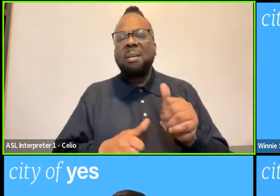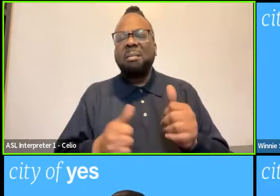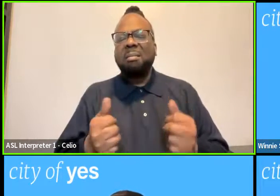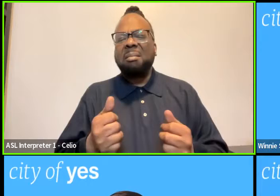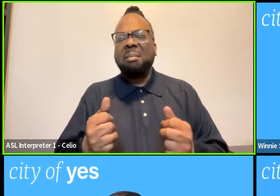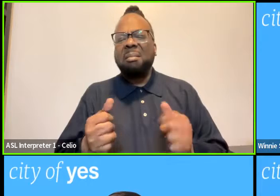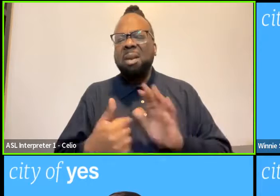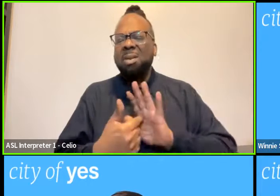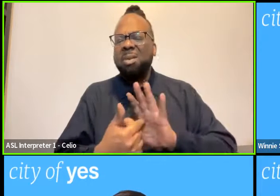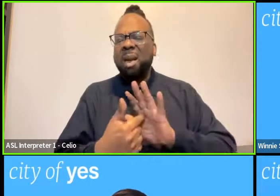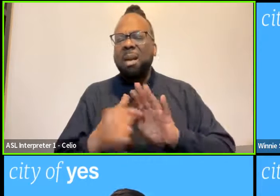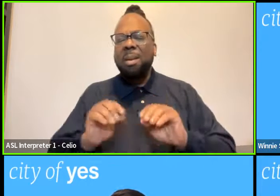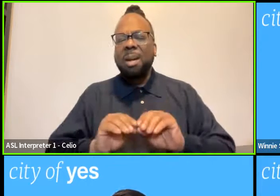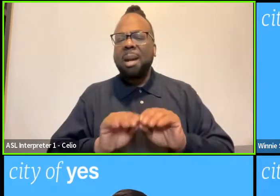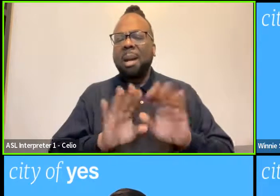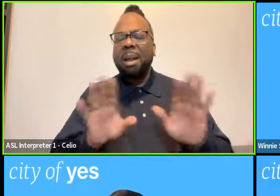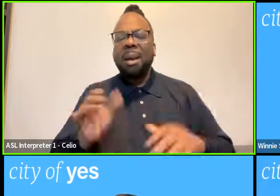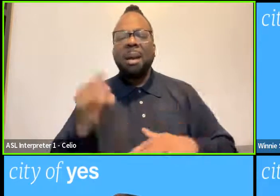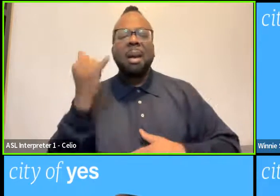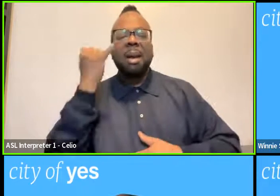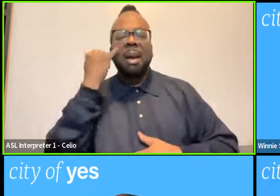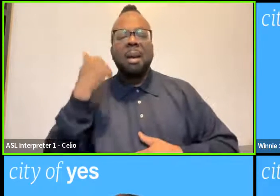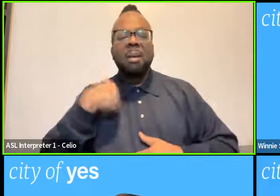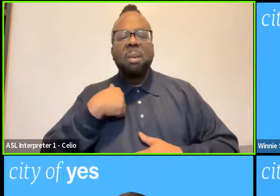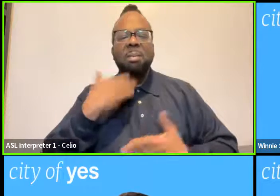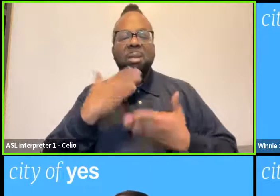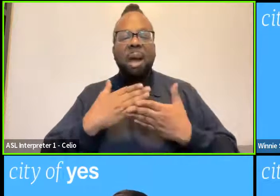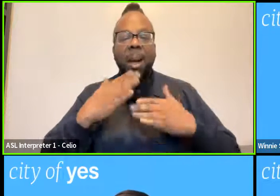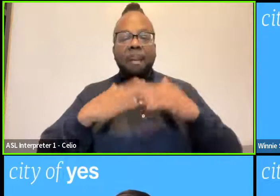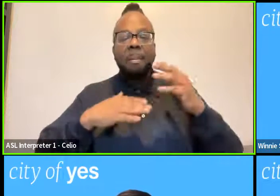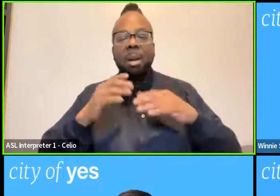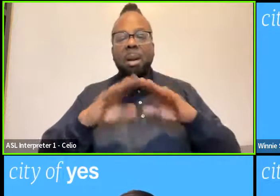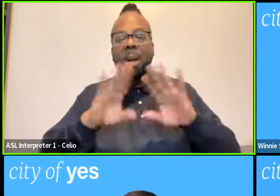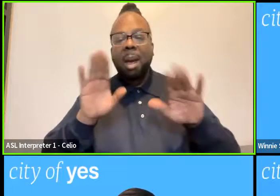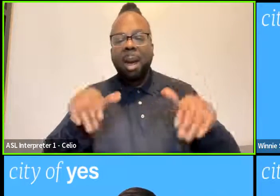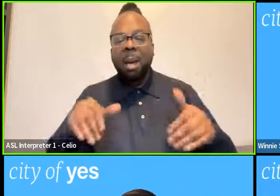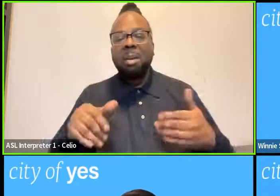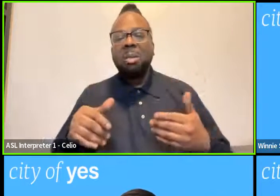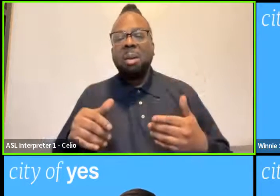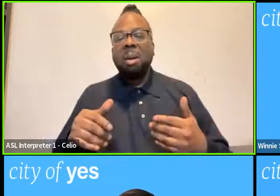that if we, stop building housing, as you